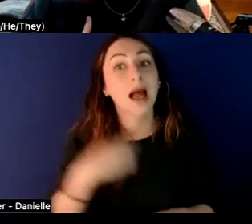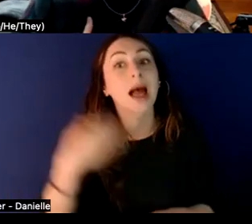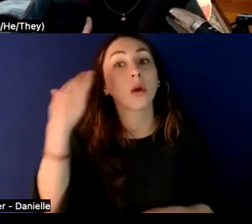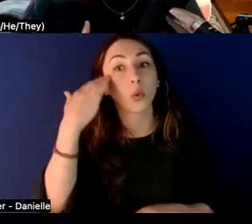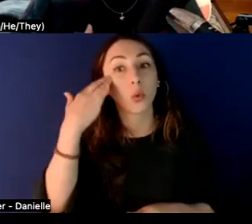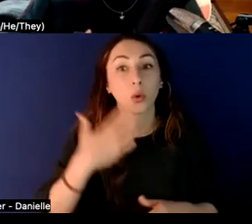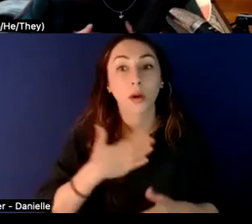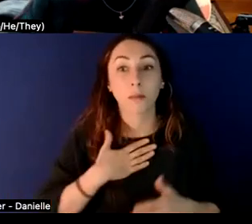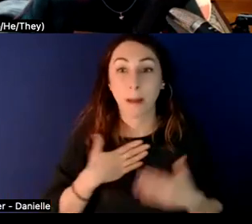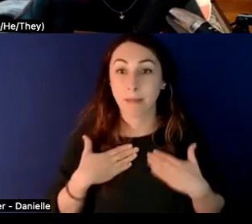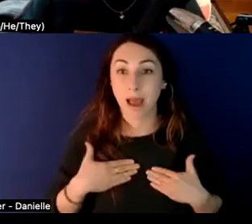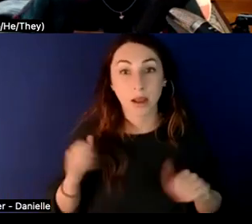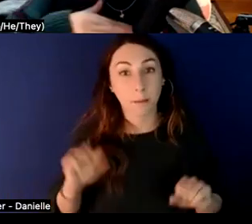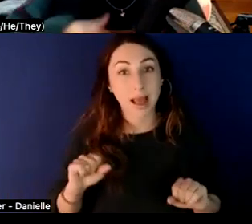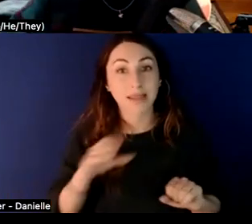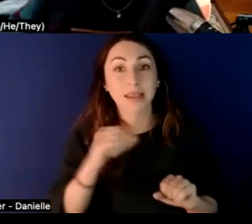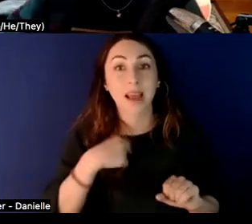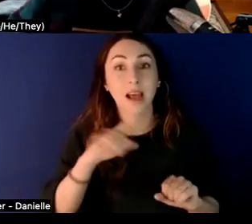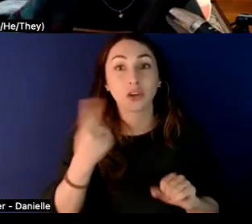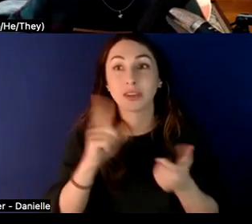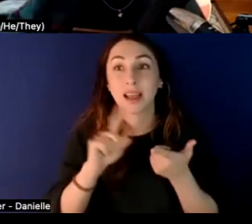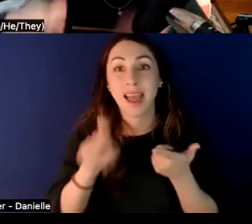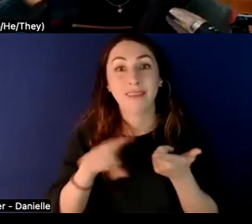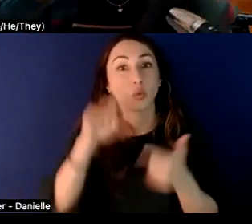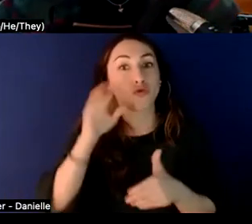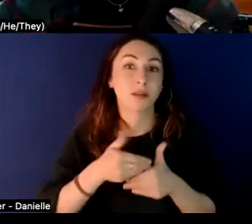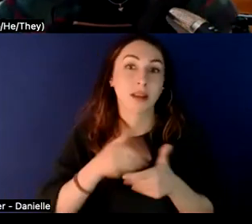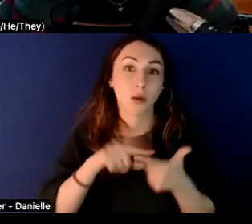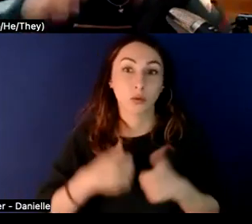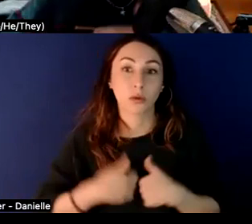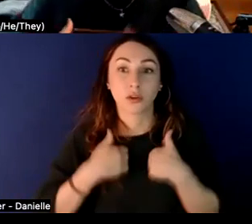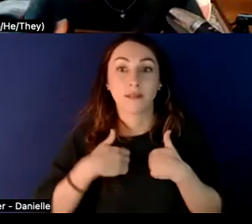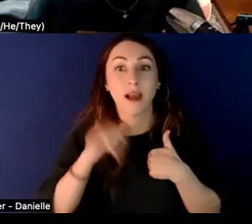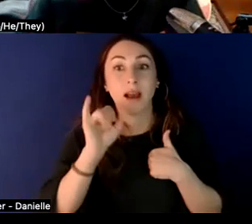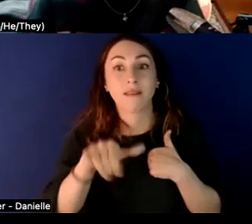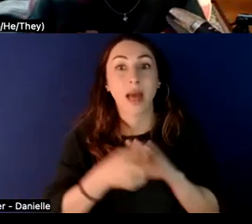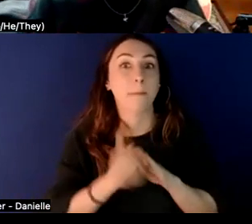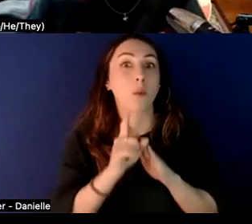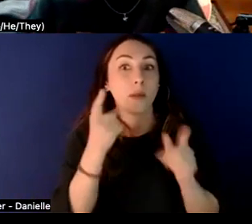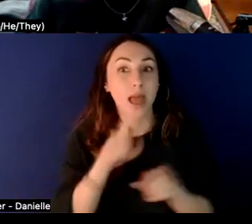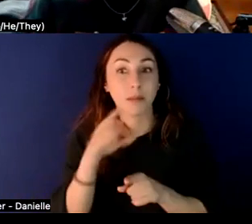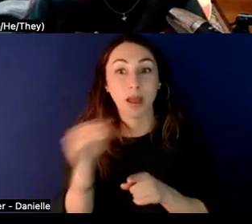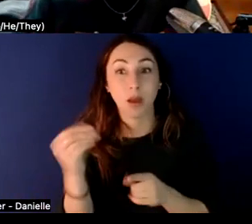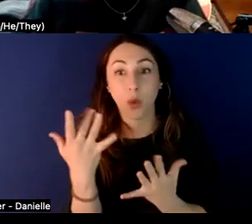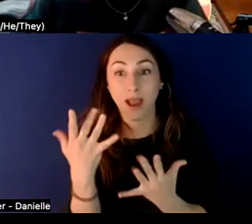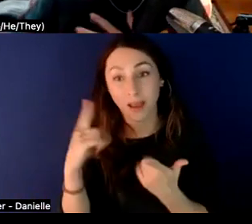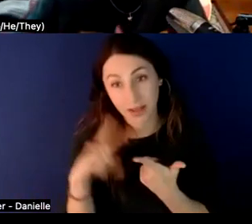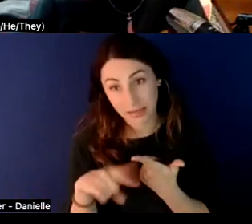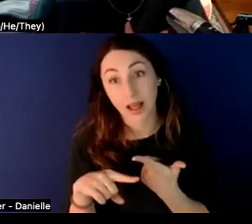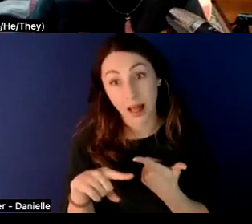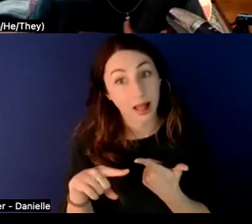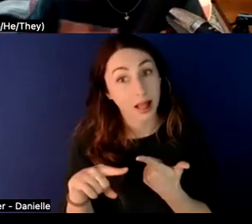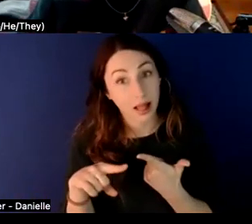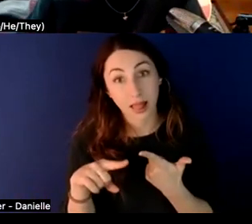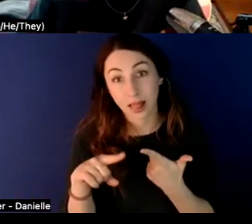capacity of my body was, and I had to shut down so I could survive that moment, and just wait until the moment that I was away